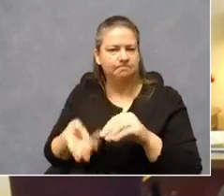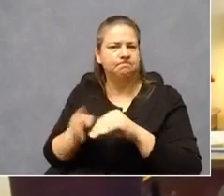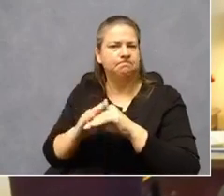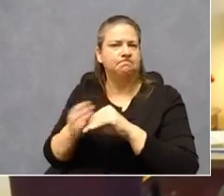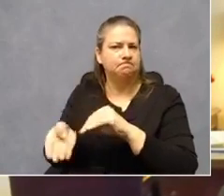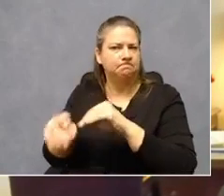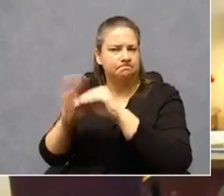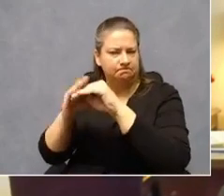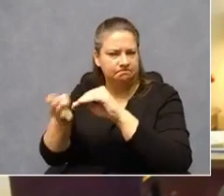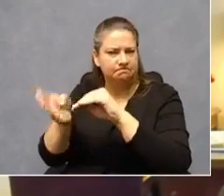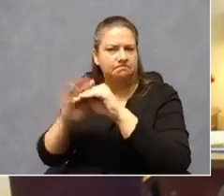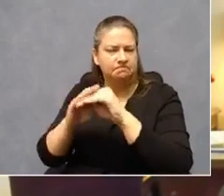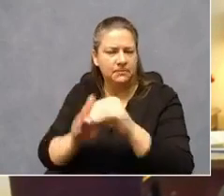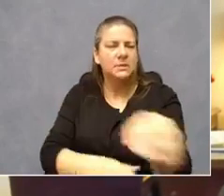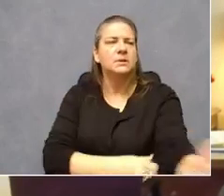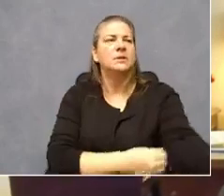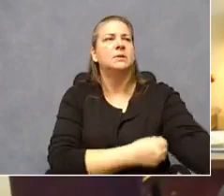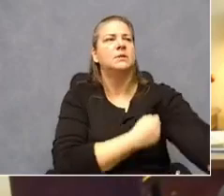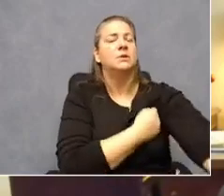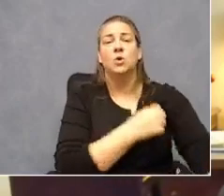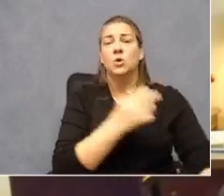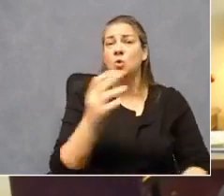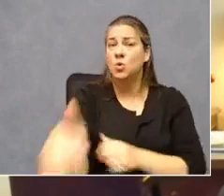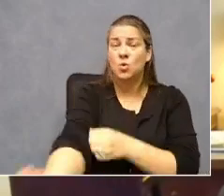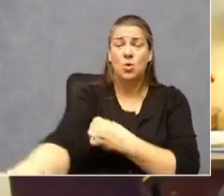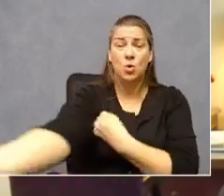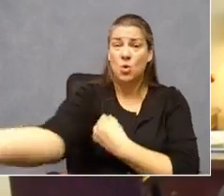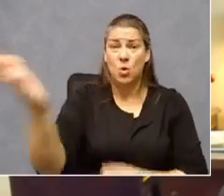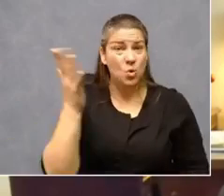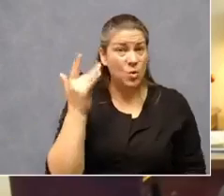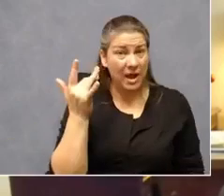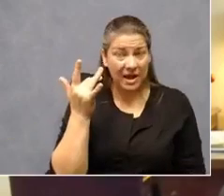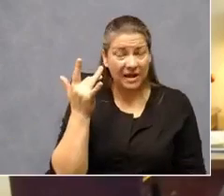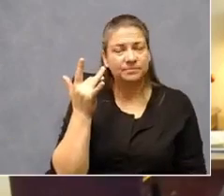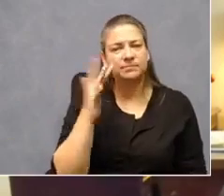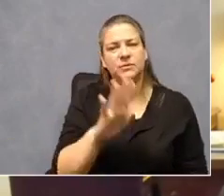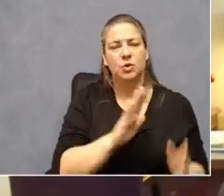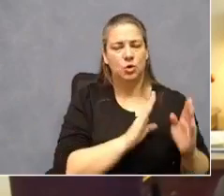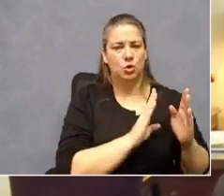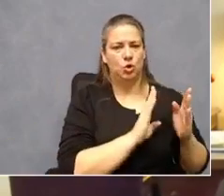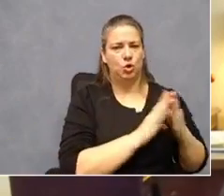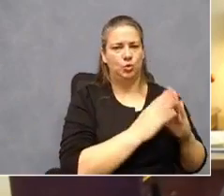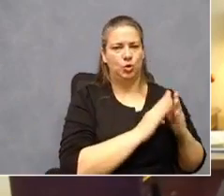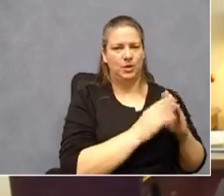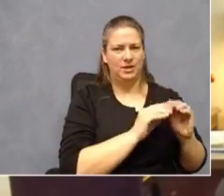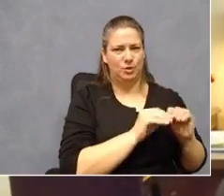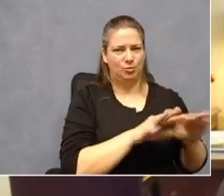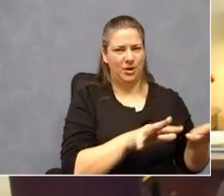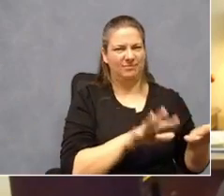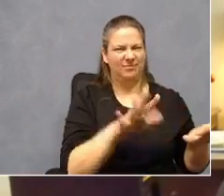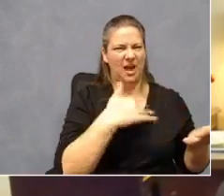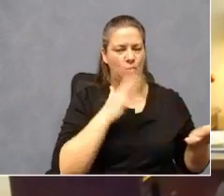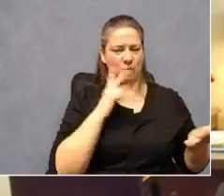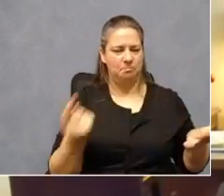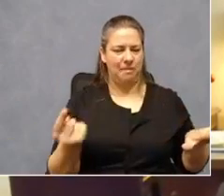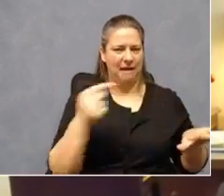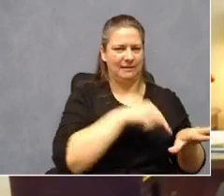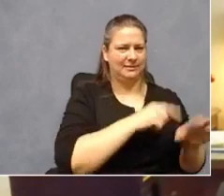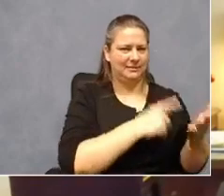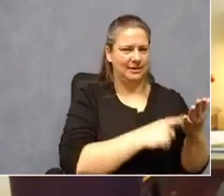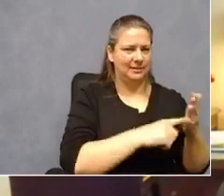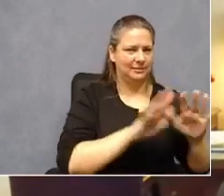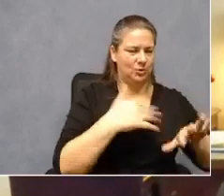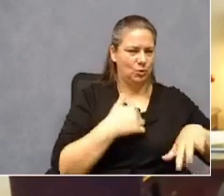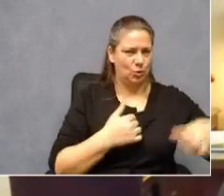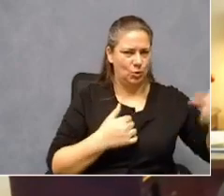do with is community spread. And I'll get back to that in the end. So as I've talked to you all before,